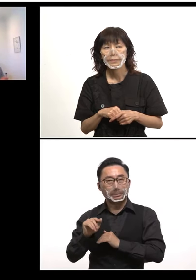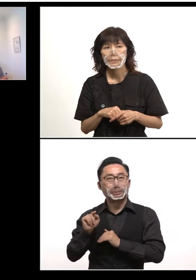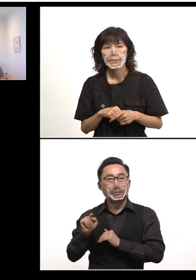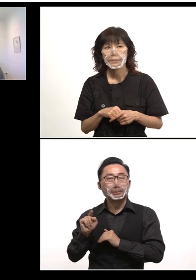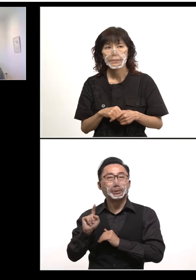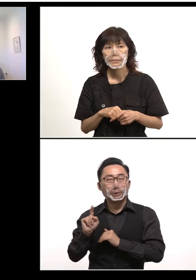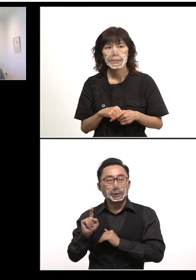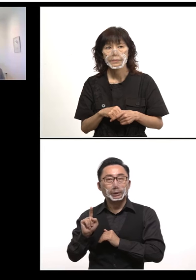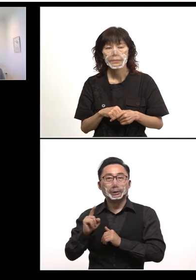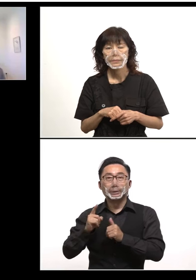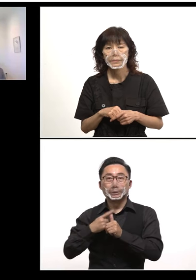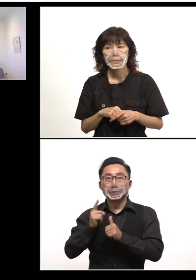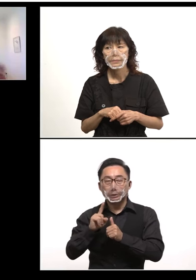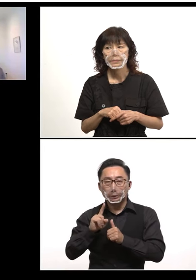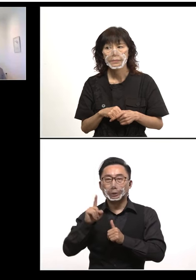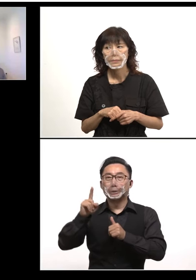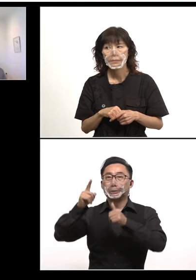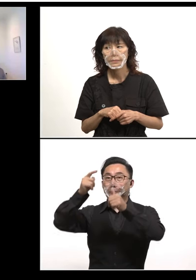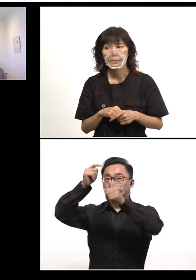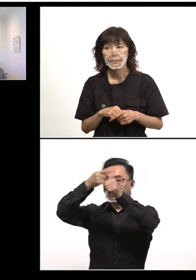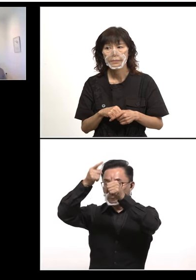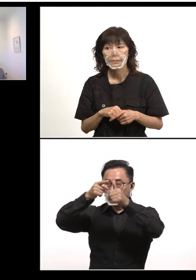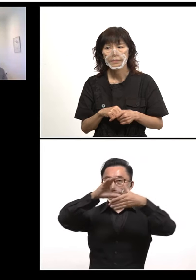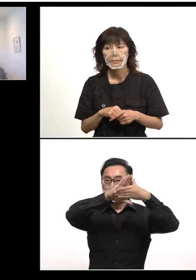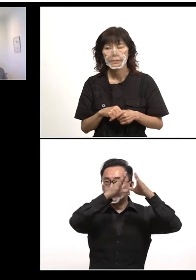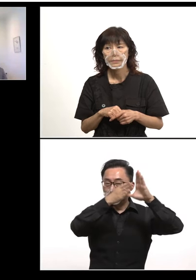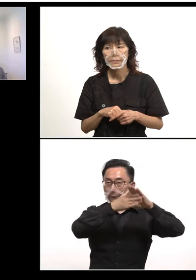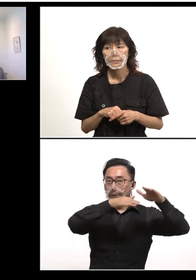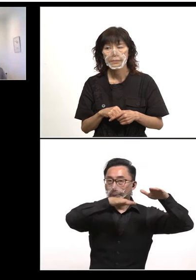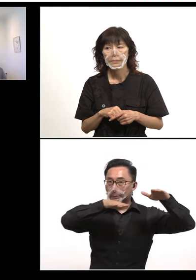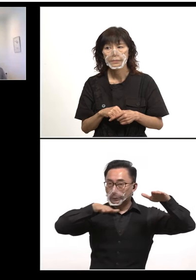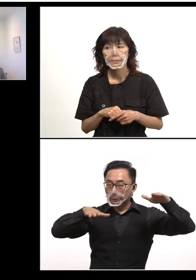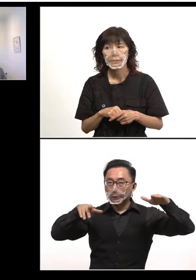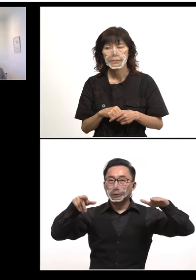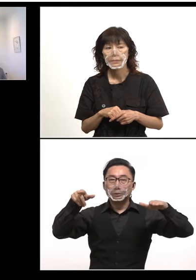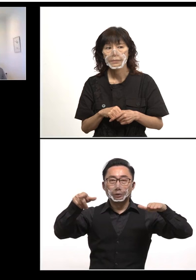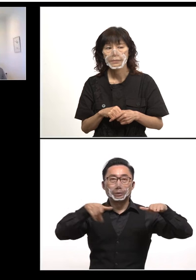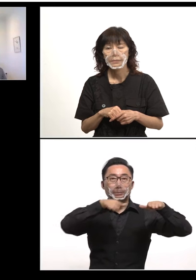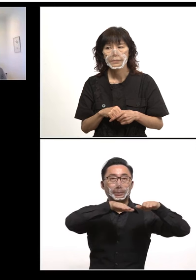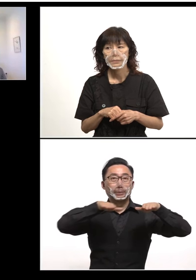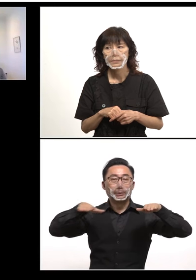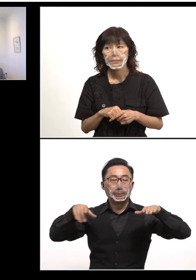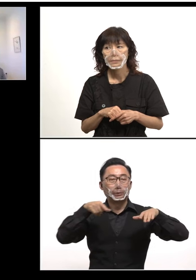way of working, to rethink it. We need to look at the way art is funded, because